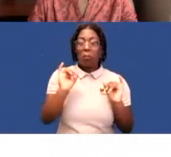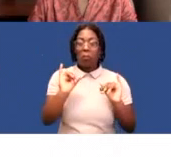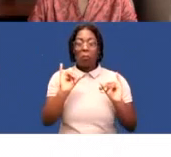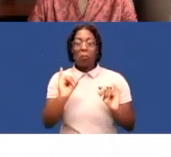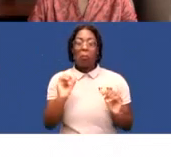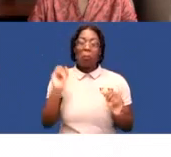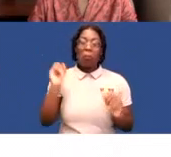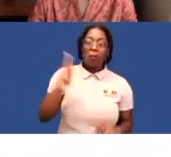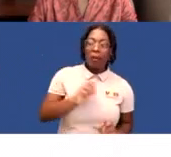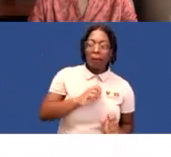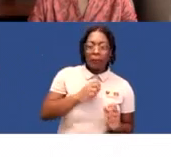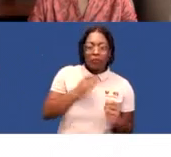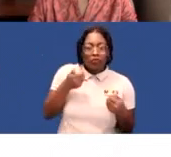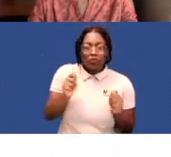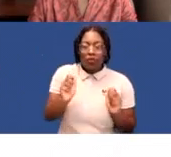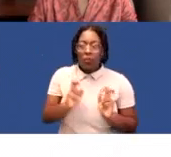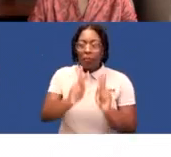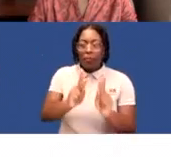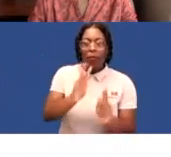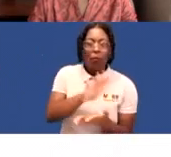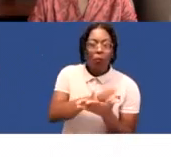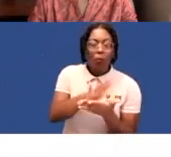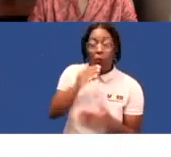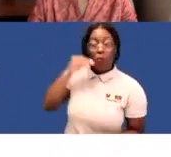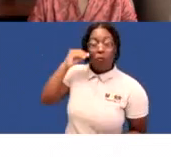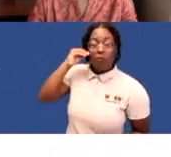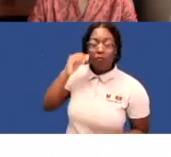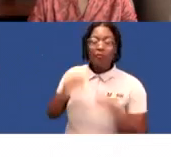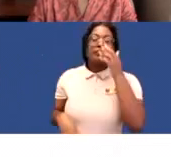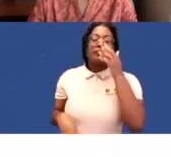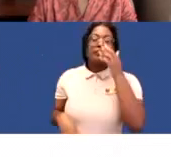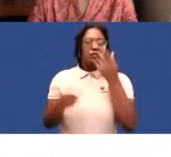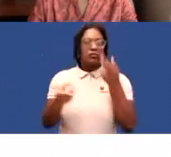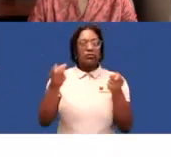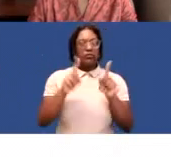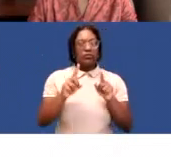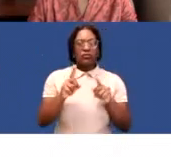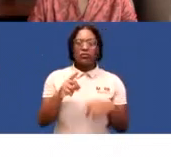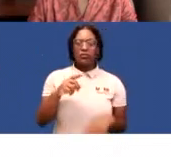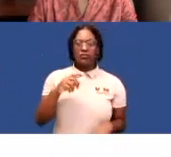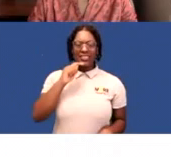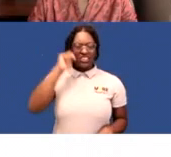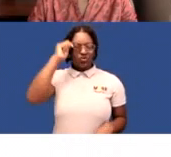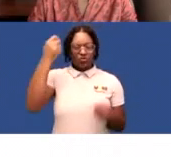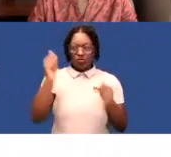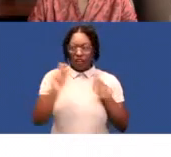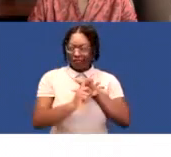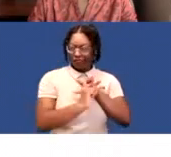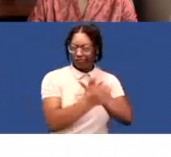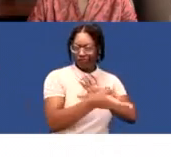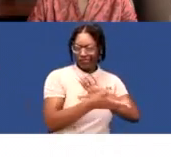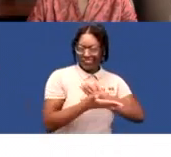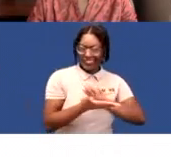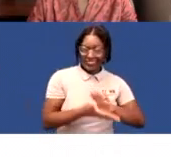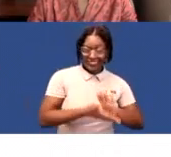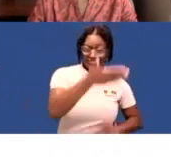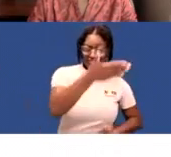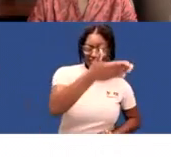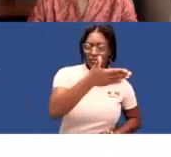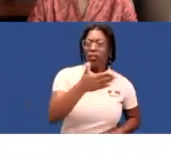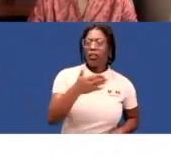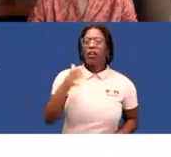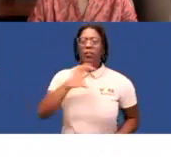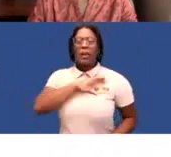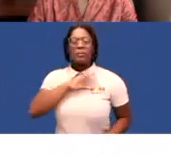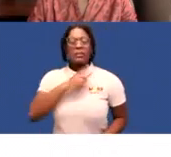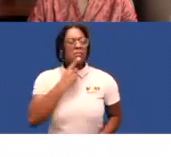suburb. Yet, police prevented them from doing so. Assuming that they must be residents of